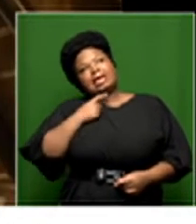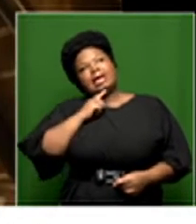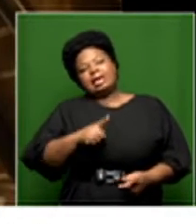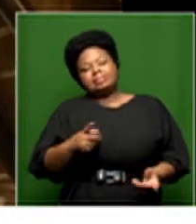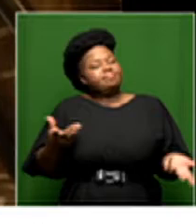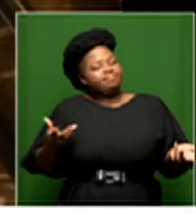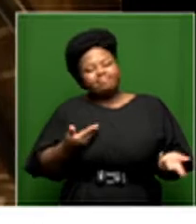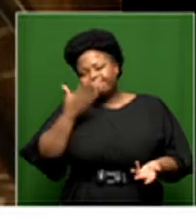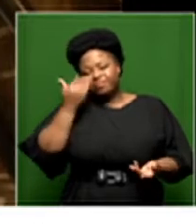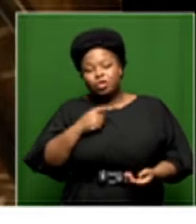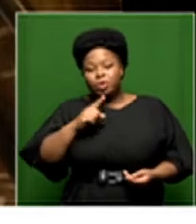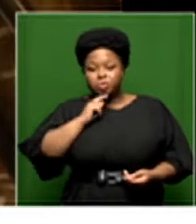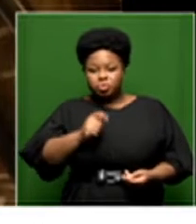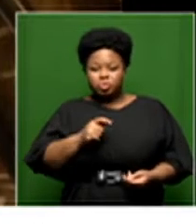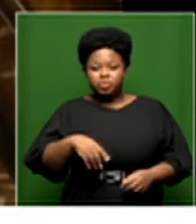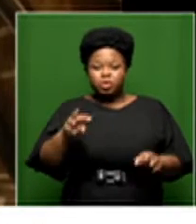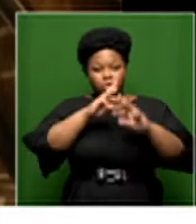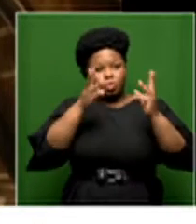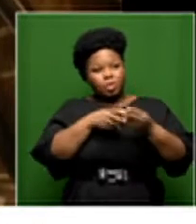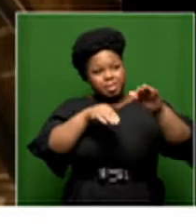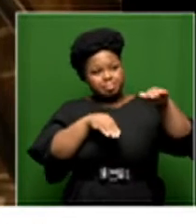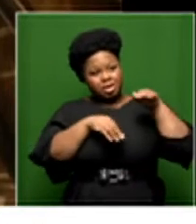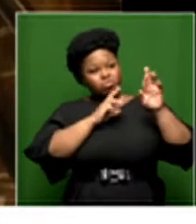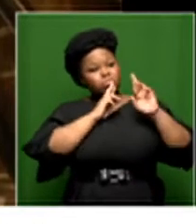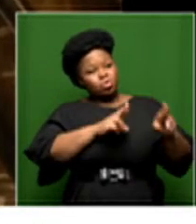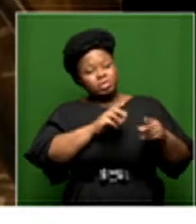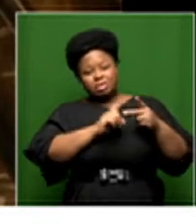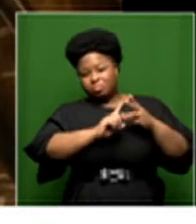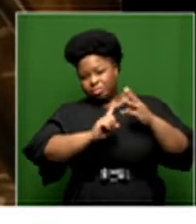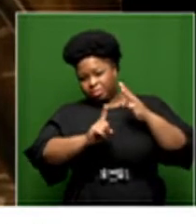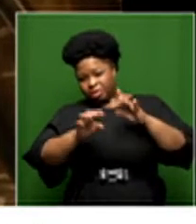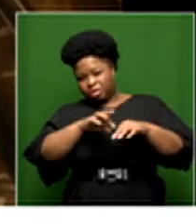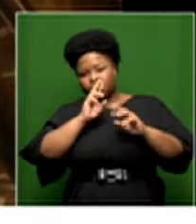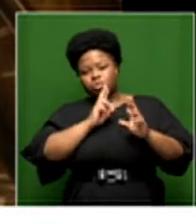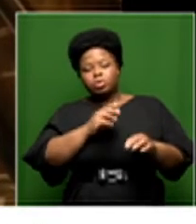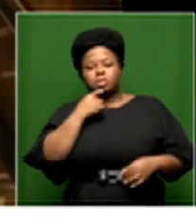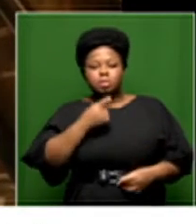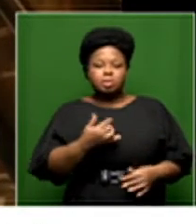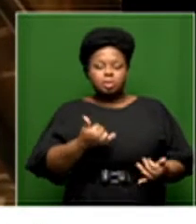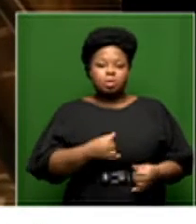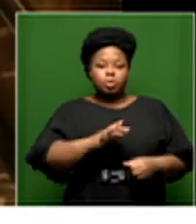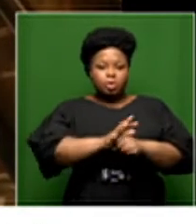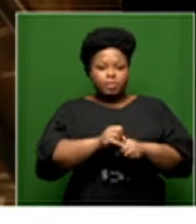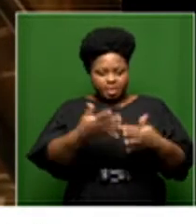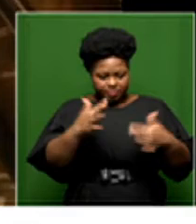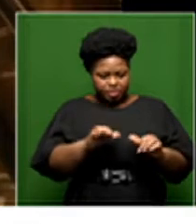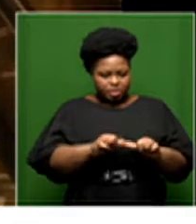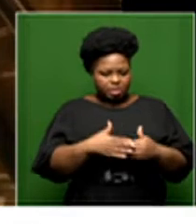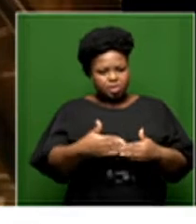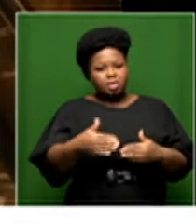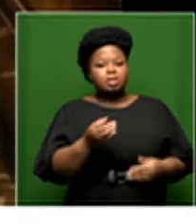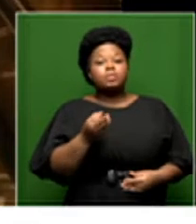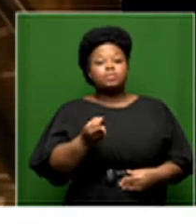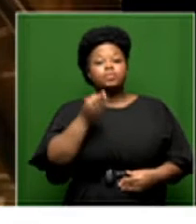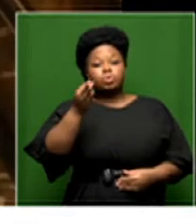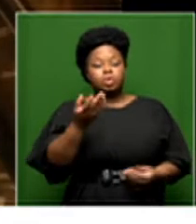this. Yeah. If we look at a report from the World Bank recently and many other reports, it suggests that after this coronavirus period and this